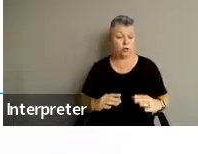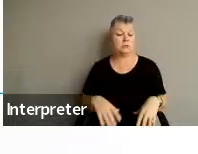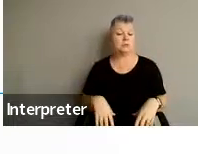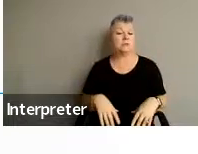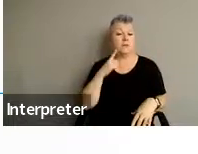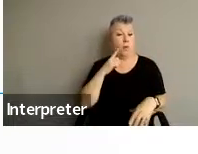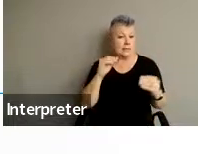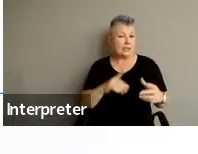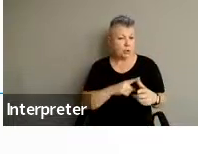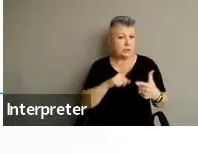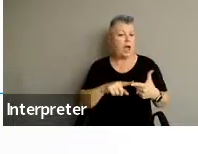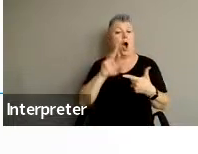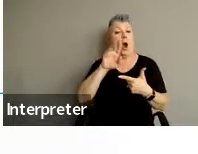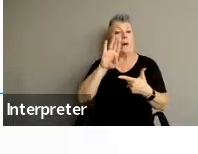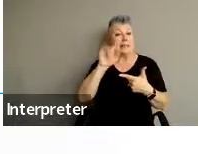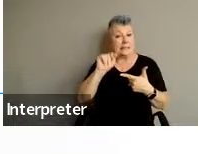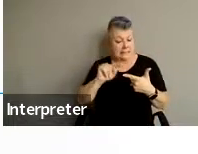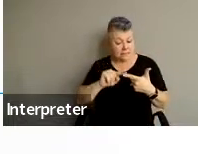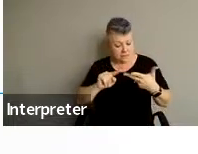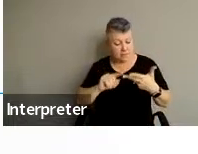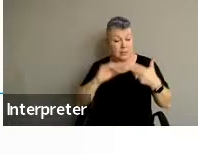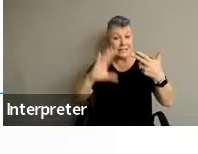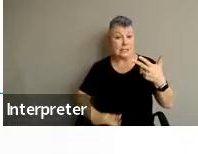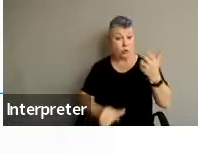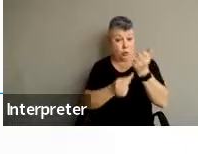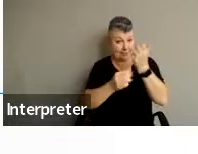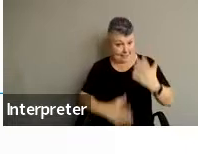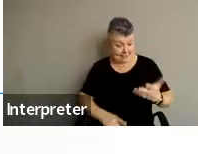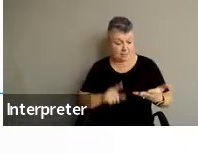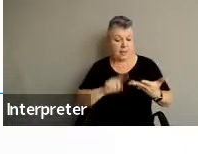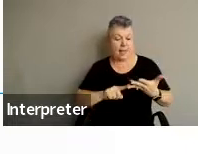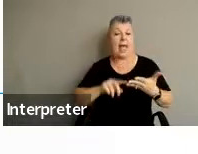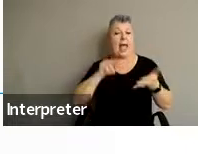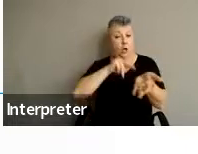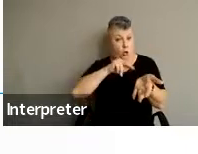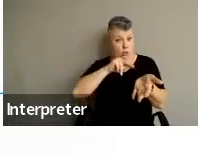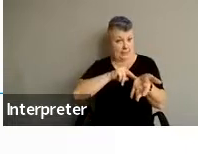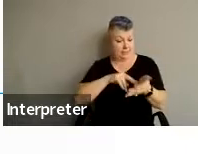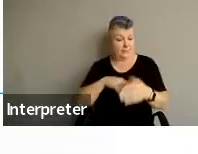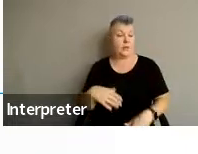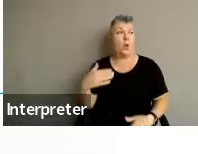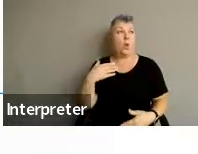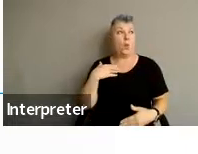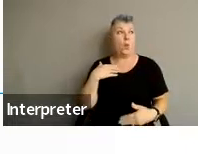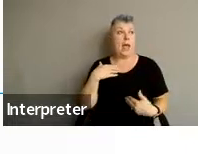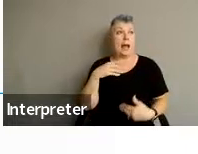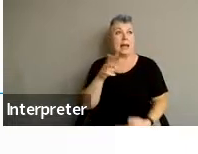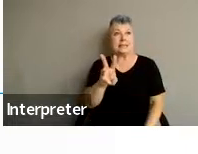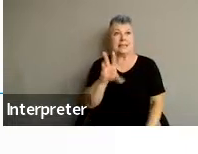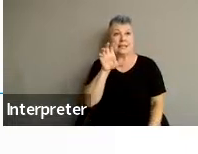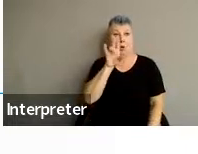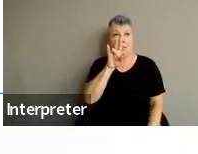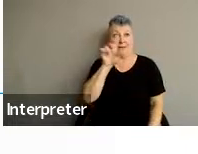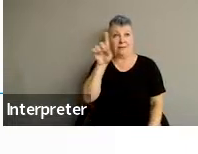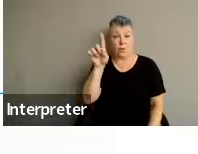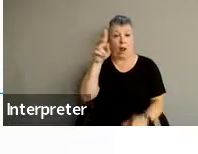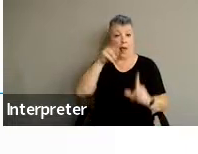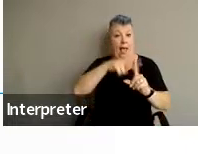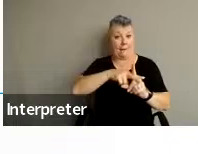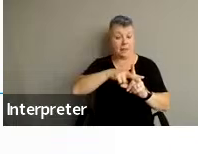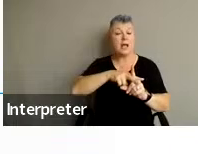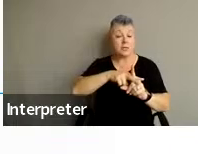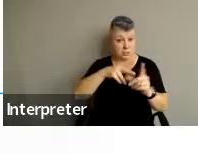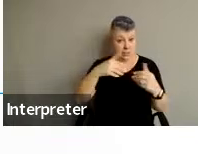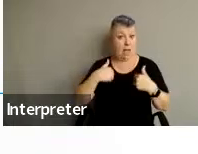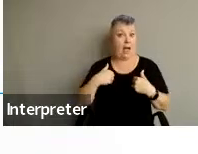added RBTs, teacher assistants and nurses. We had 1,671 applications. So we had